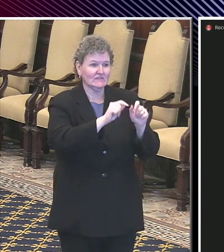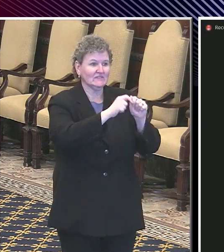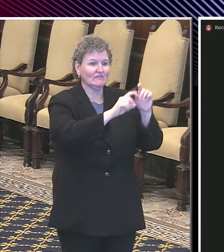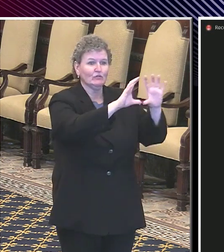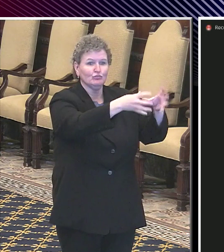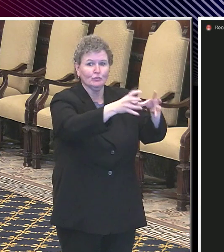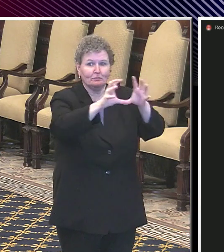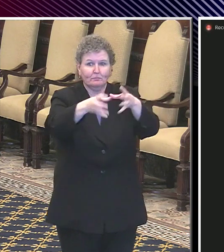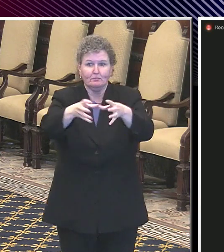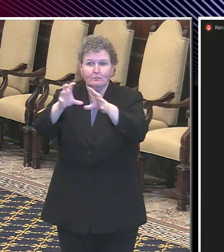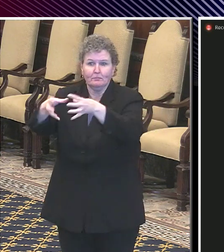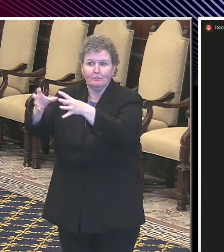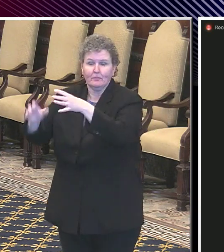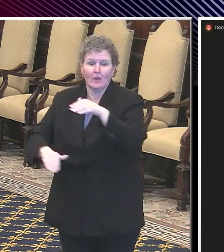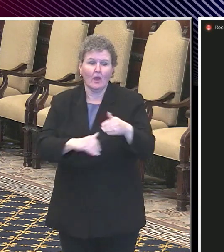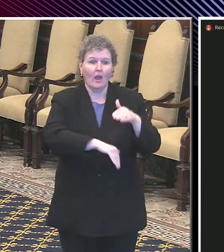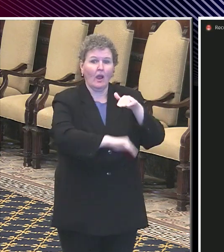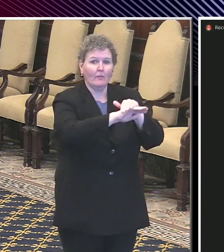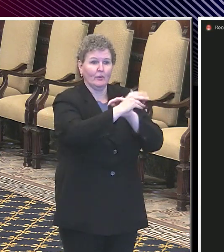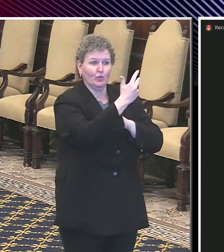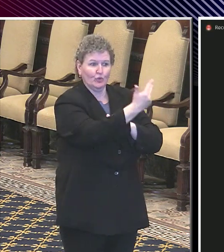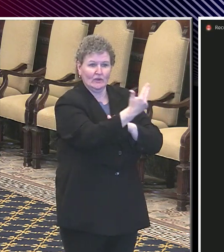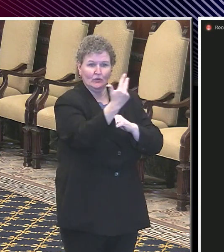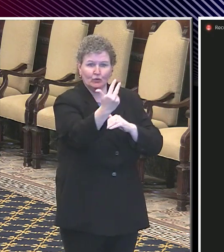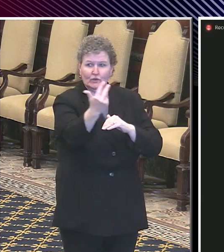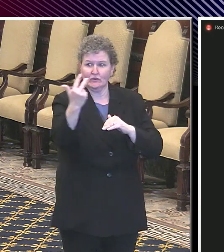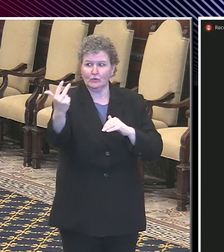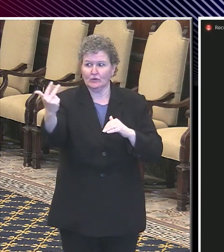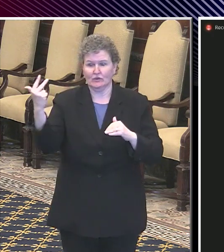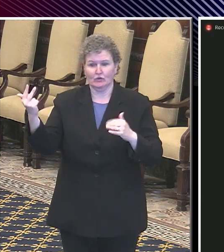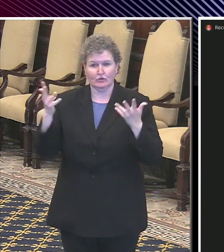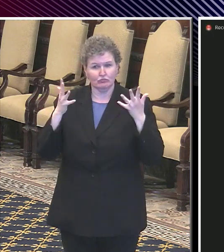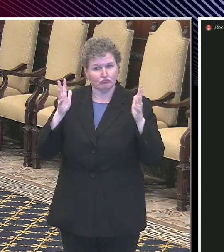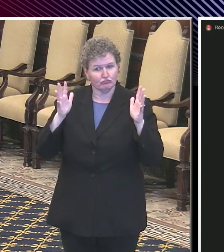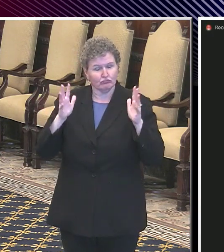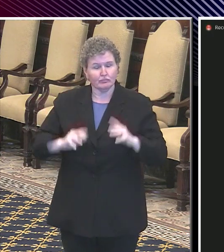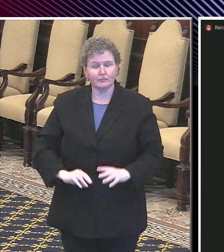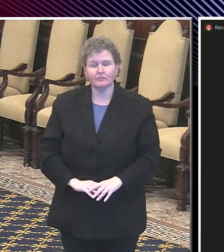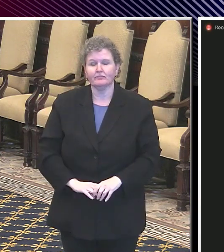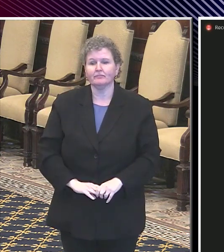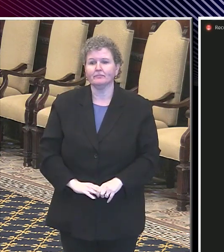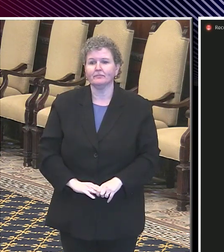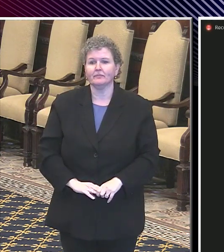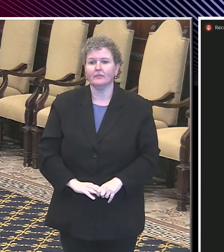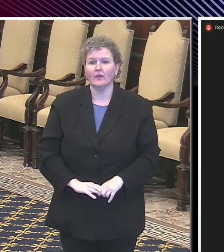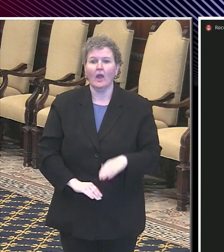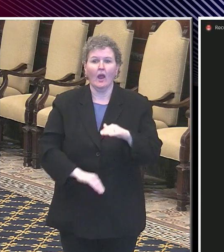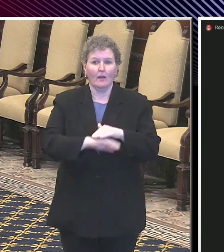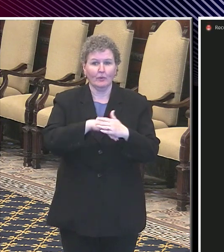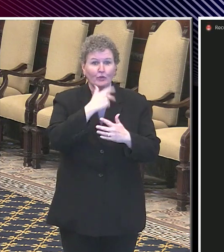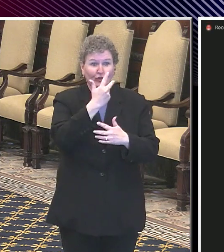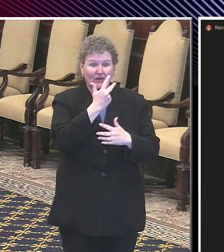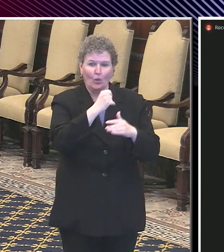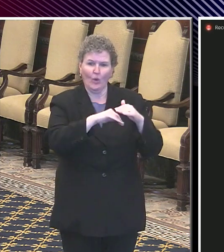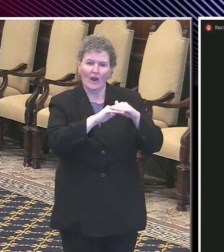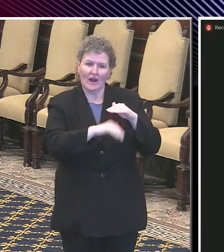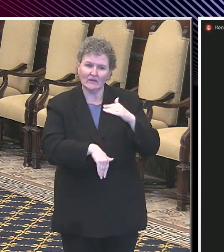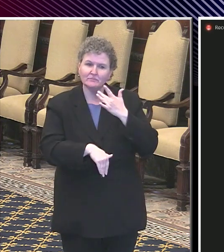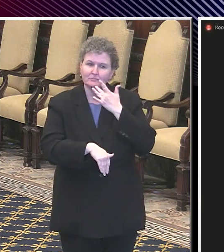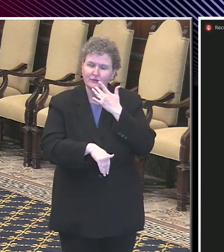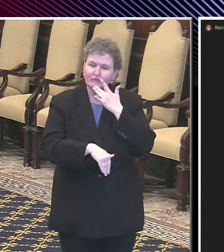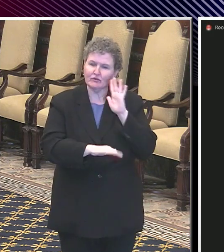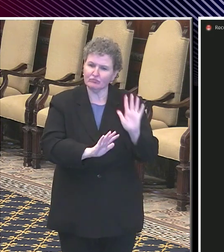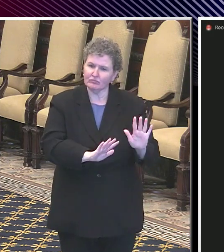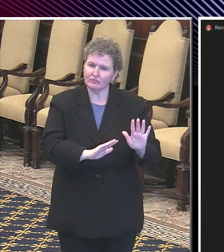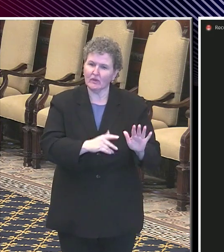is permitted for the first round. Reporters are asked to limit their questions to 3 or fewer, and we will do a second